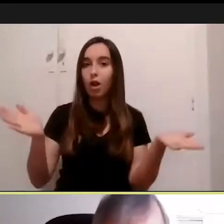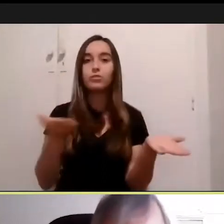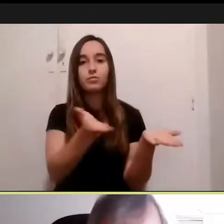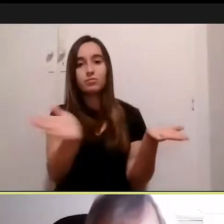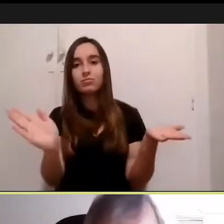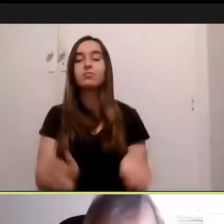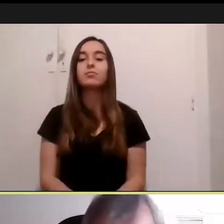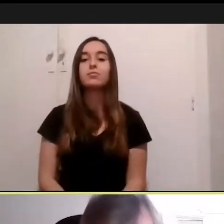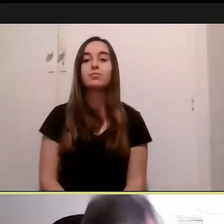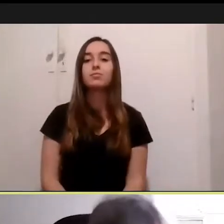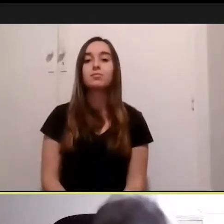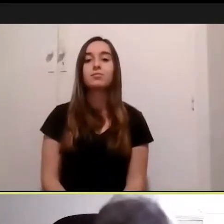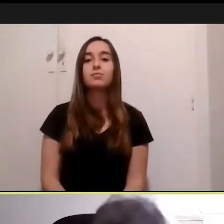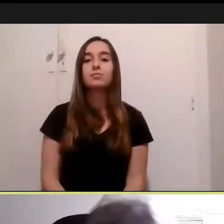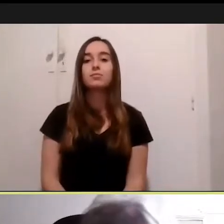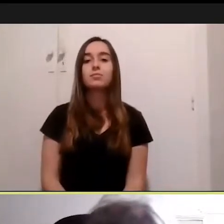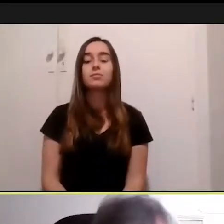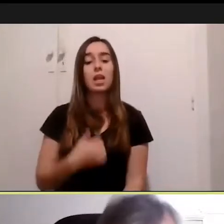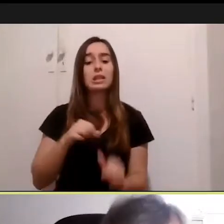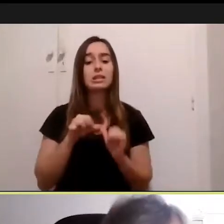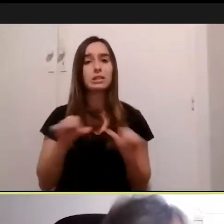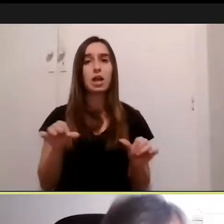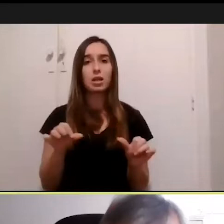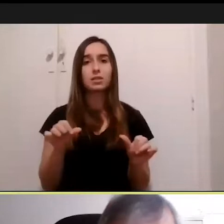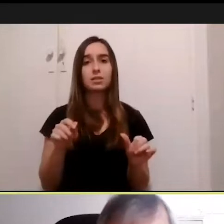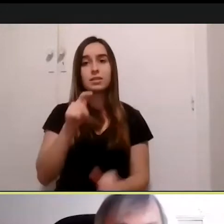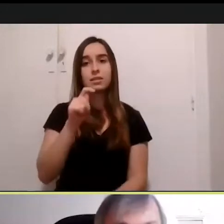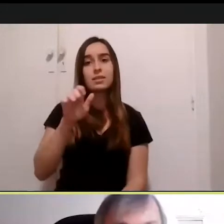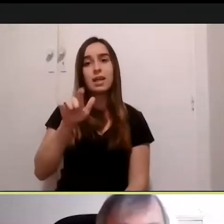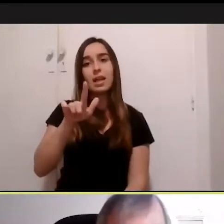I started using Telecare, as it was then,